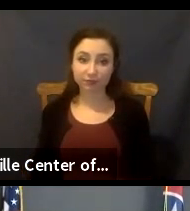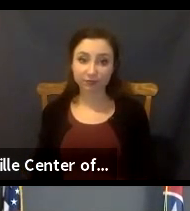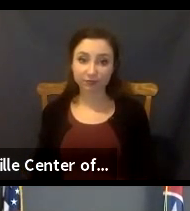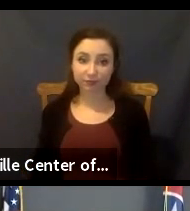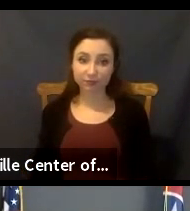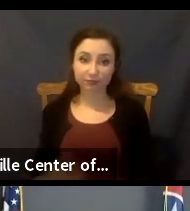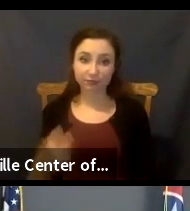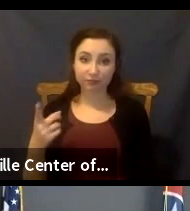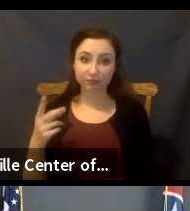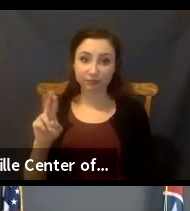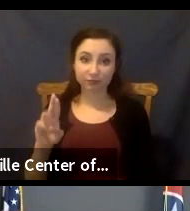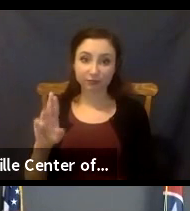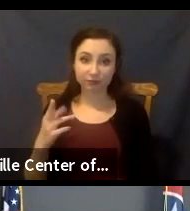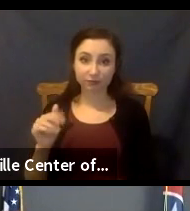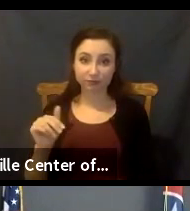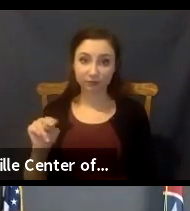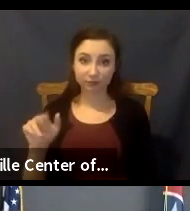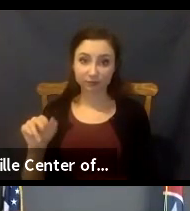Dr. Buchanan,